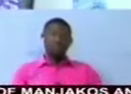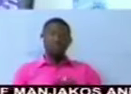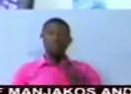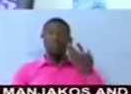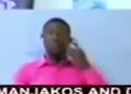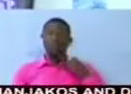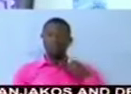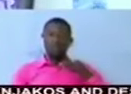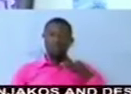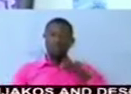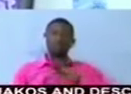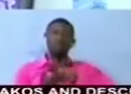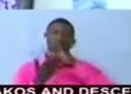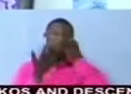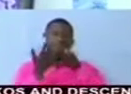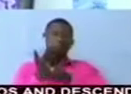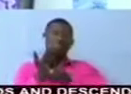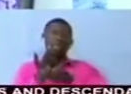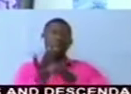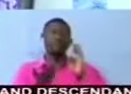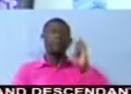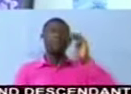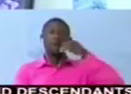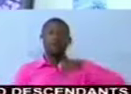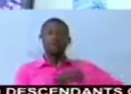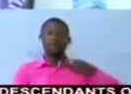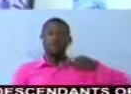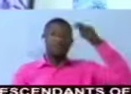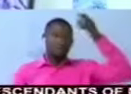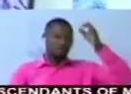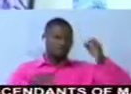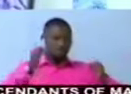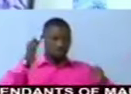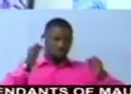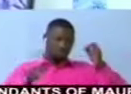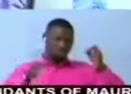That's how we were transferred to the Banyul High Court.